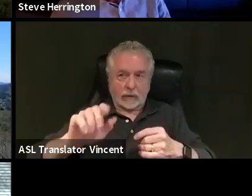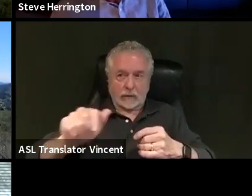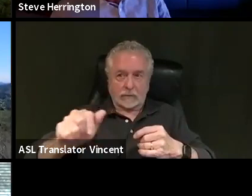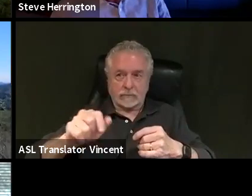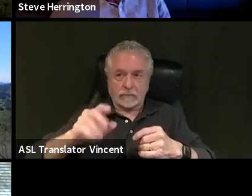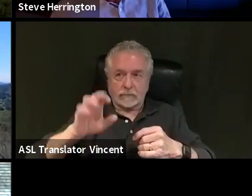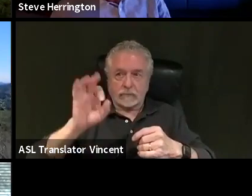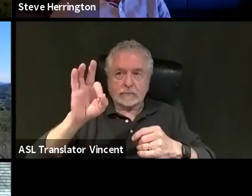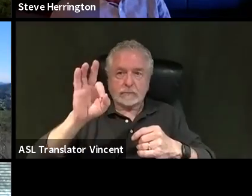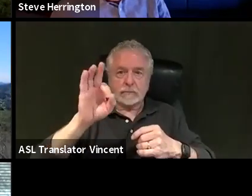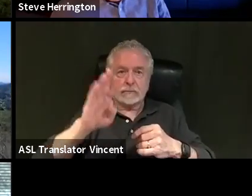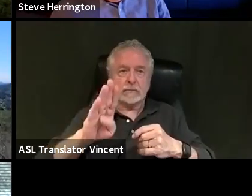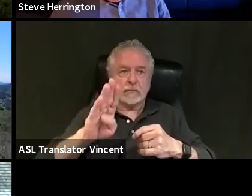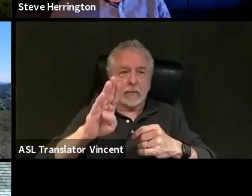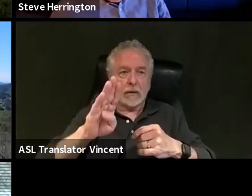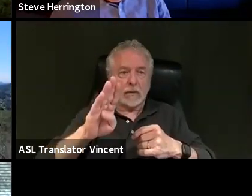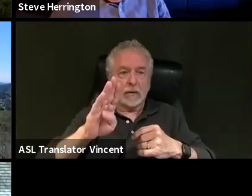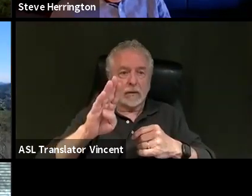the Facebook